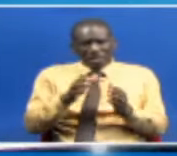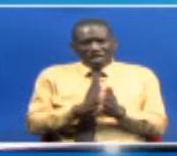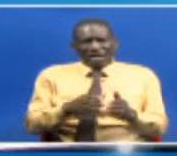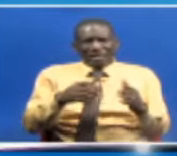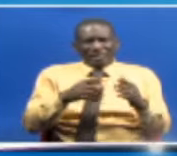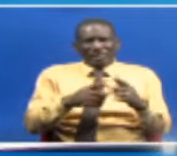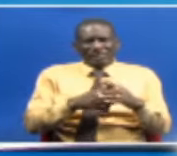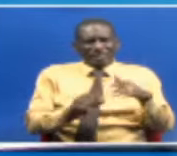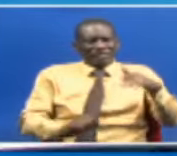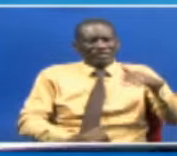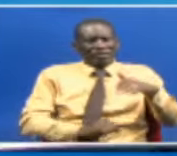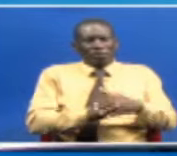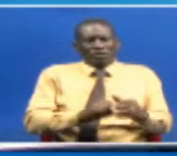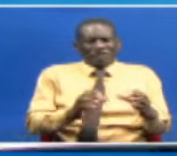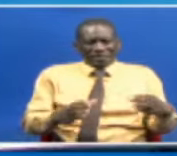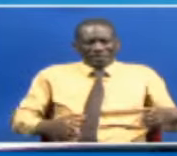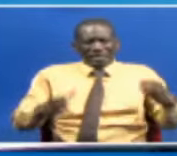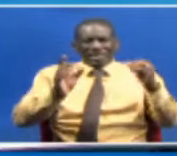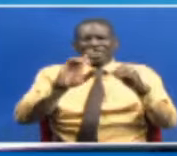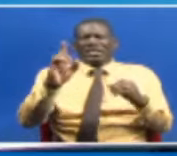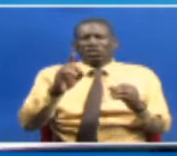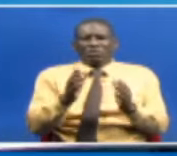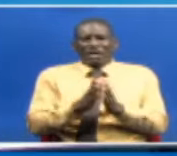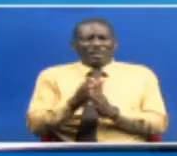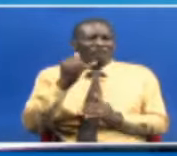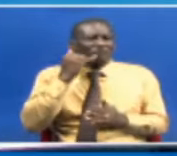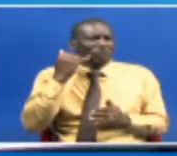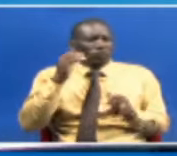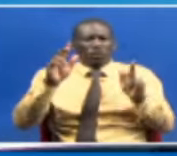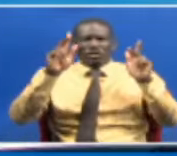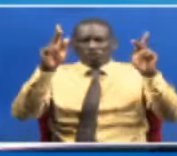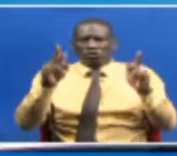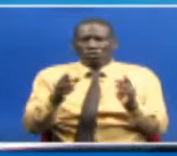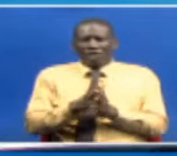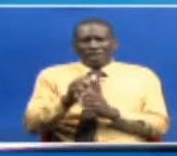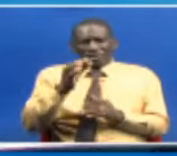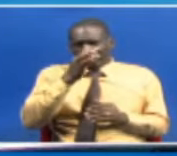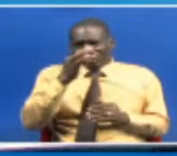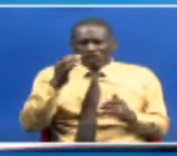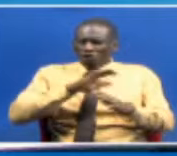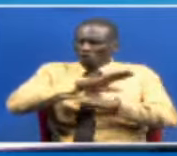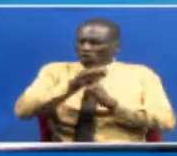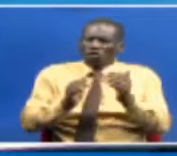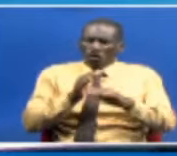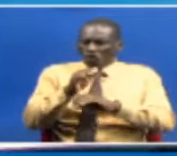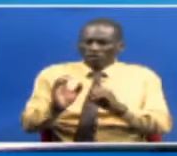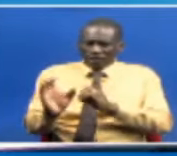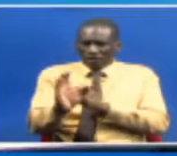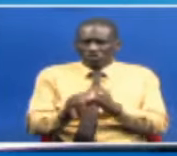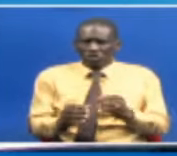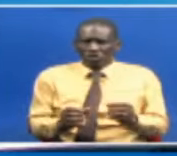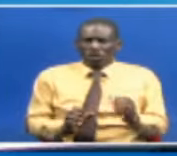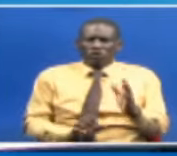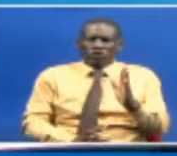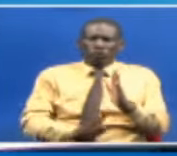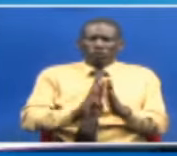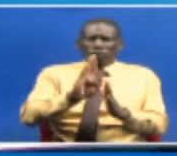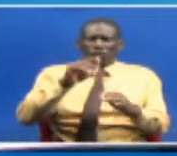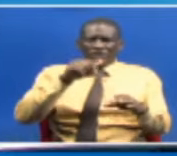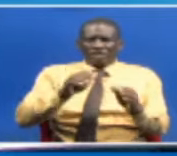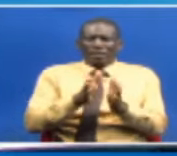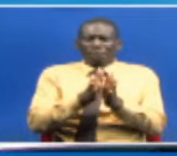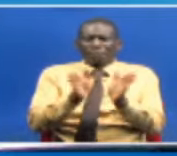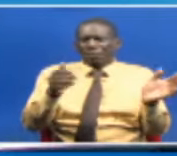tank farms in Nairobi, in Nakuru, in Kisumu, in Nyeri, all over the country. To be developed under the